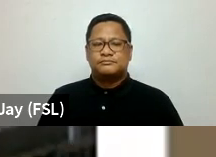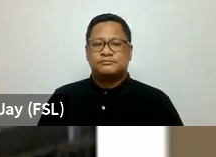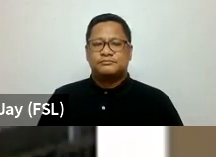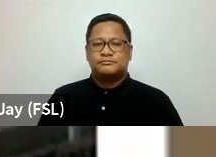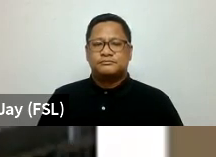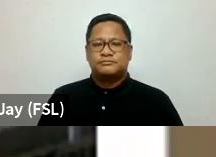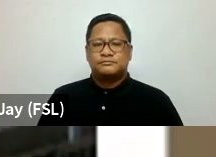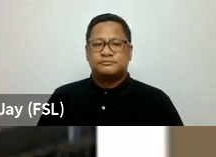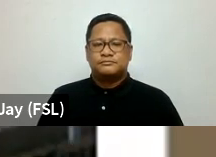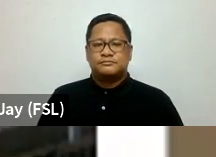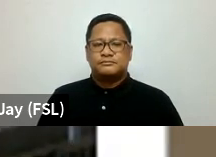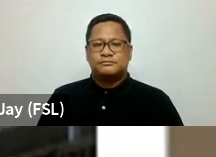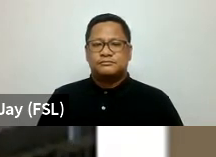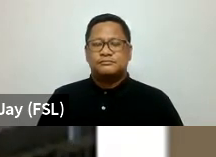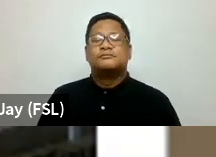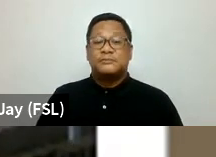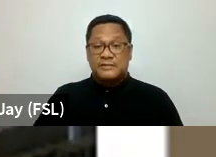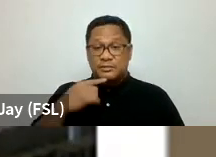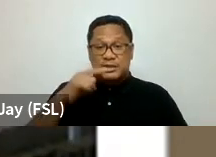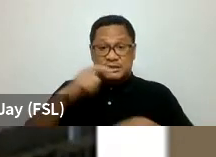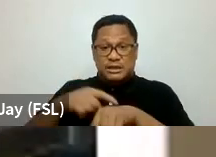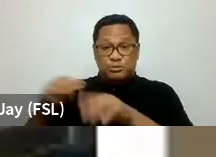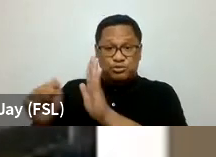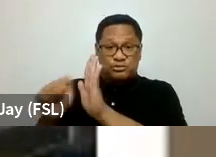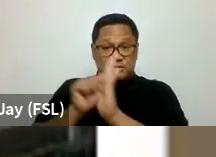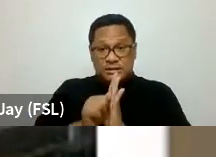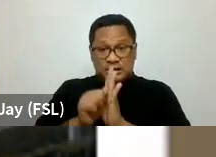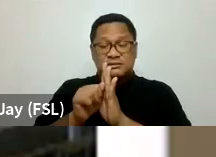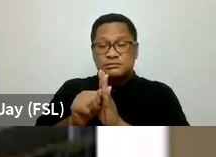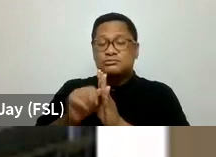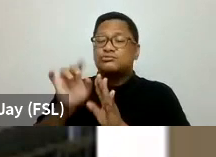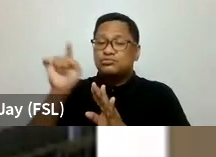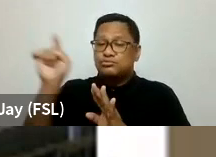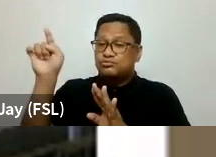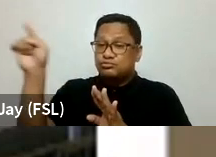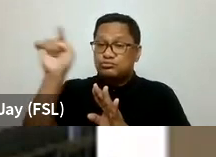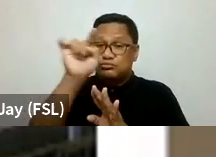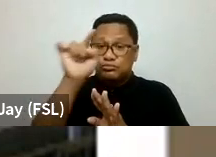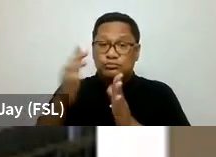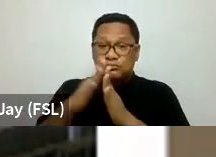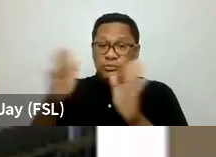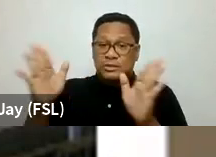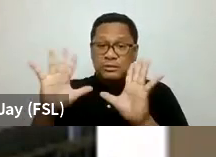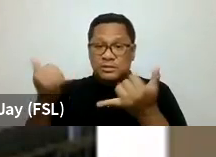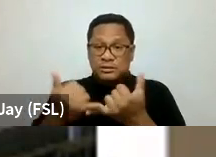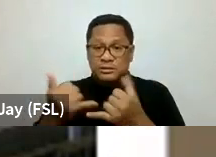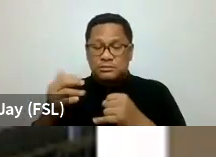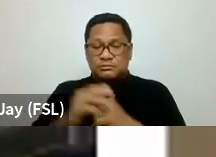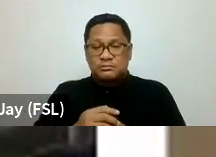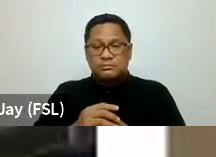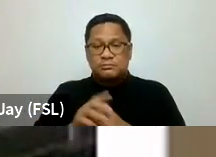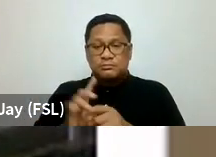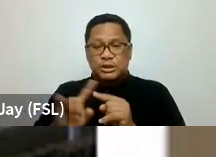trying to attract the attention of big companies, okay? And yet